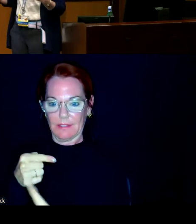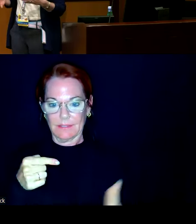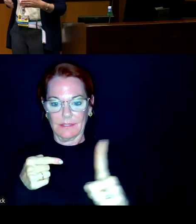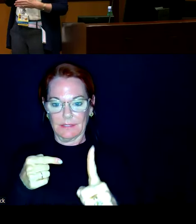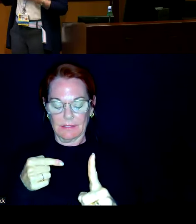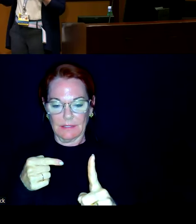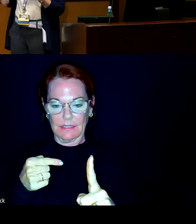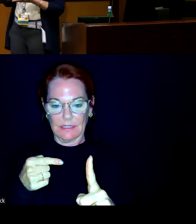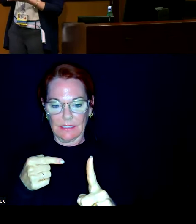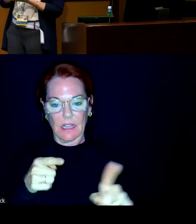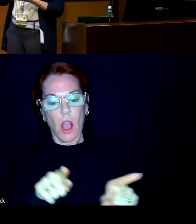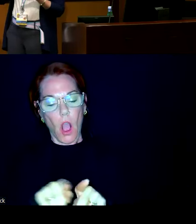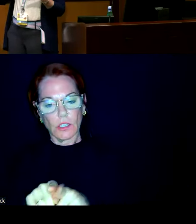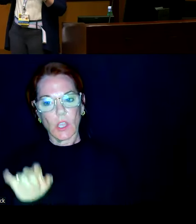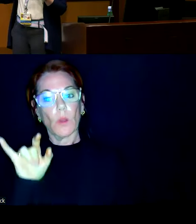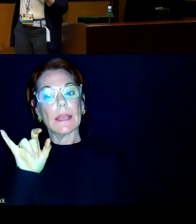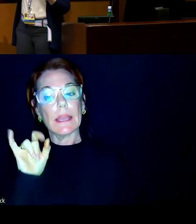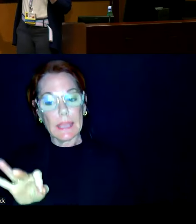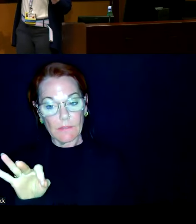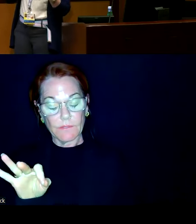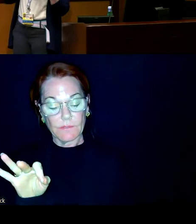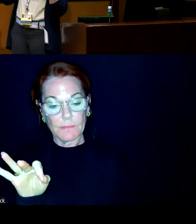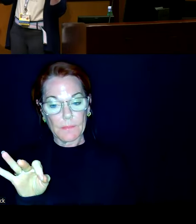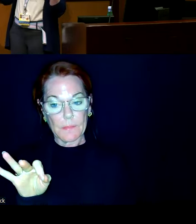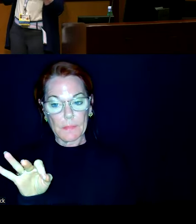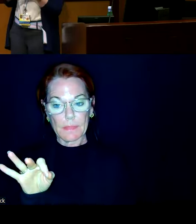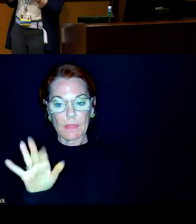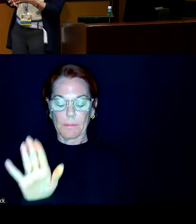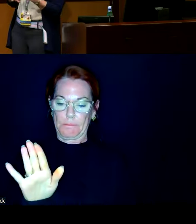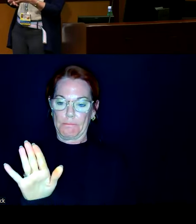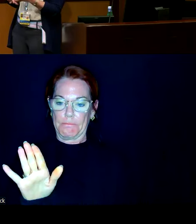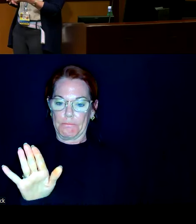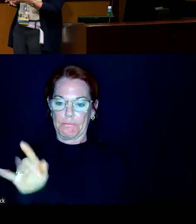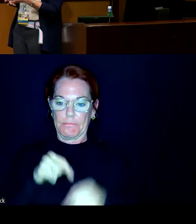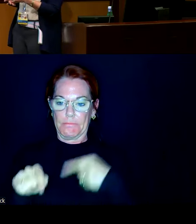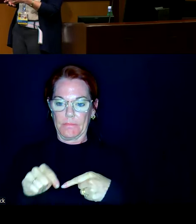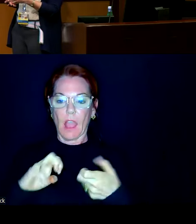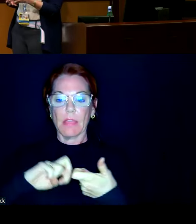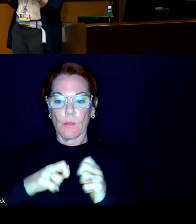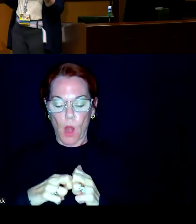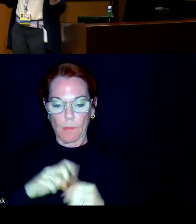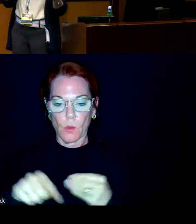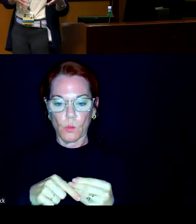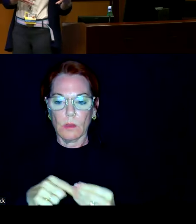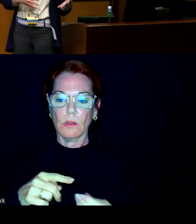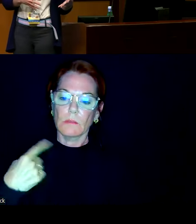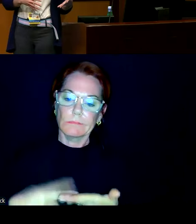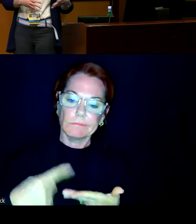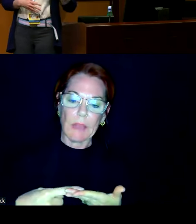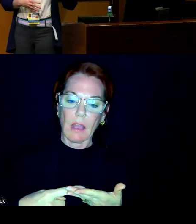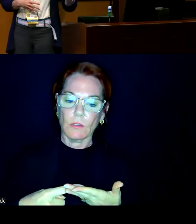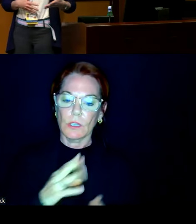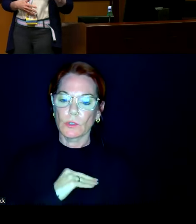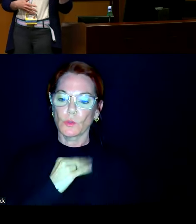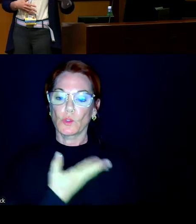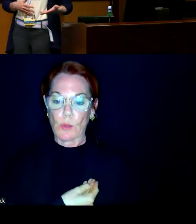And again, if we look at, the problem is when we talk about trans folks, we're often looking at cis research.